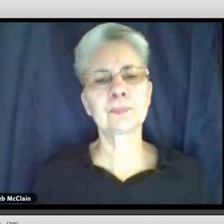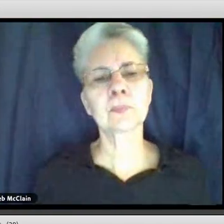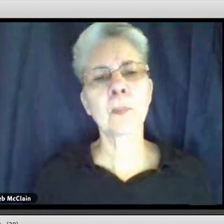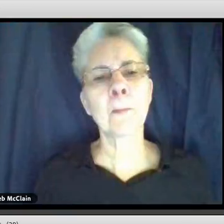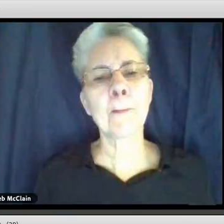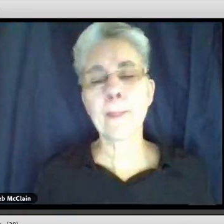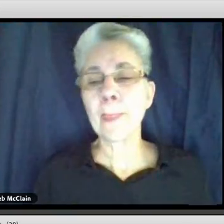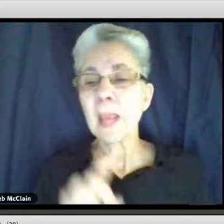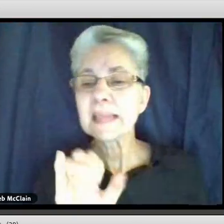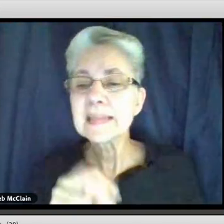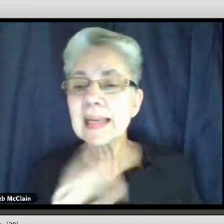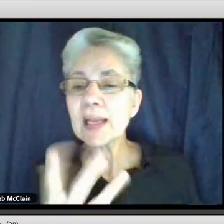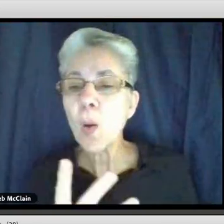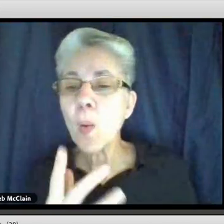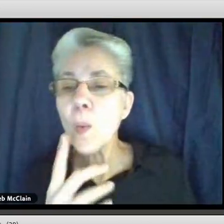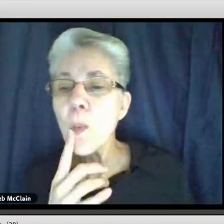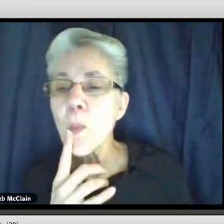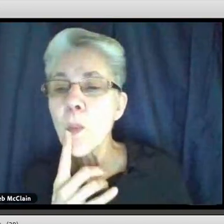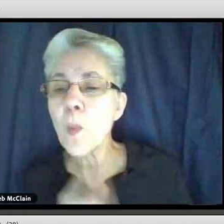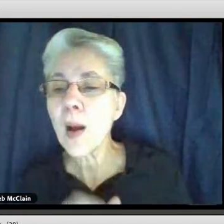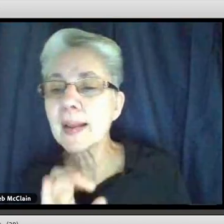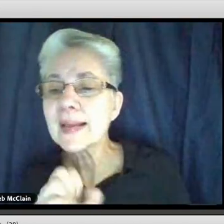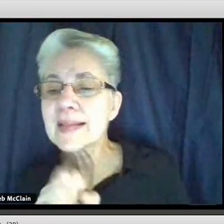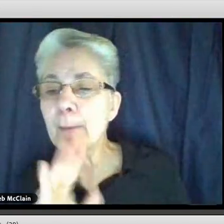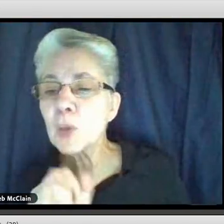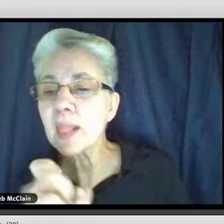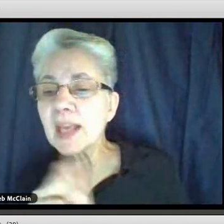And Dean, what exactly is emulation?